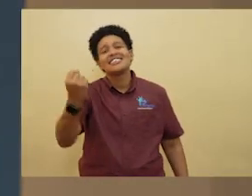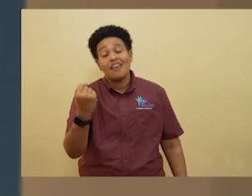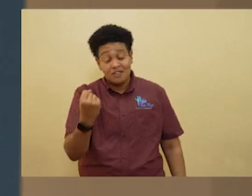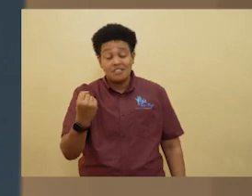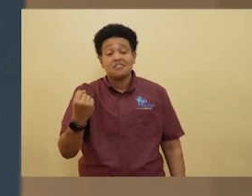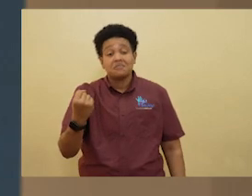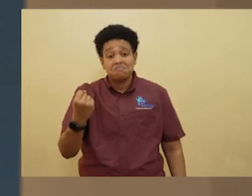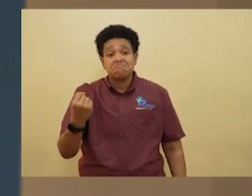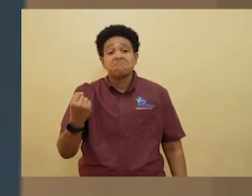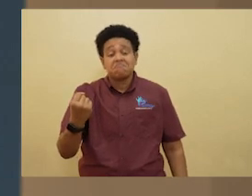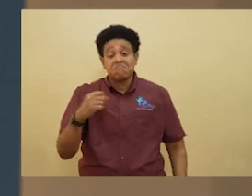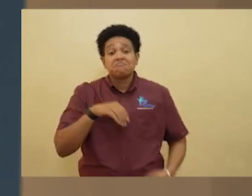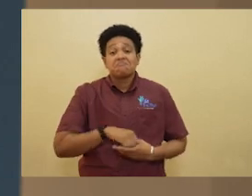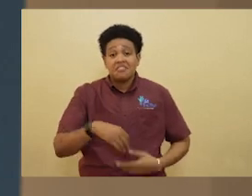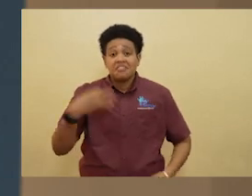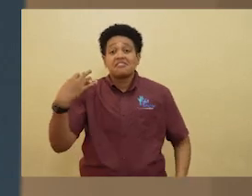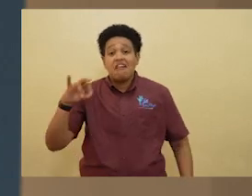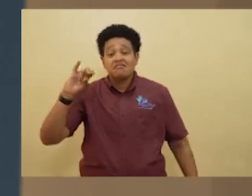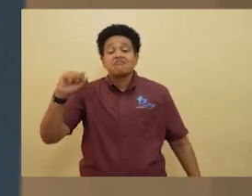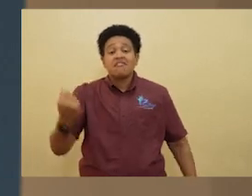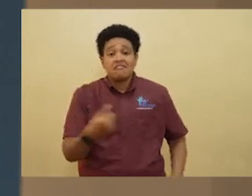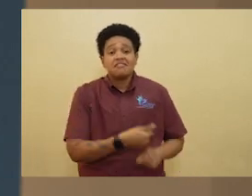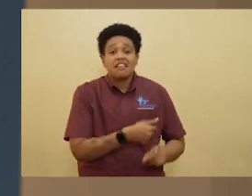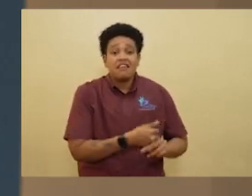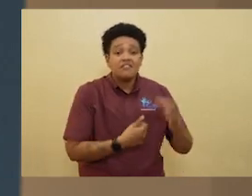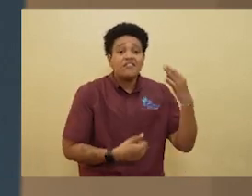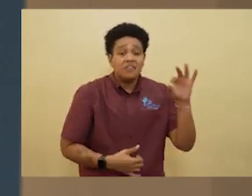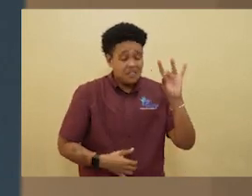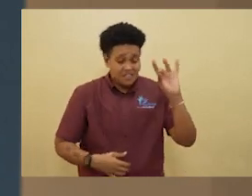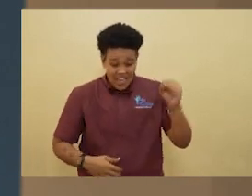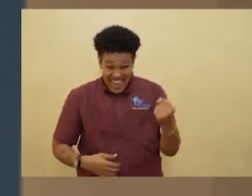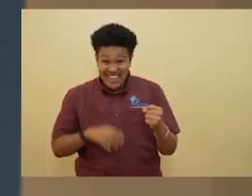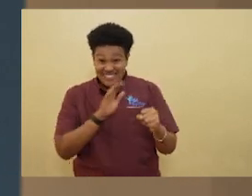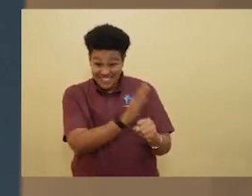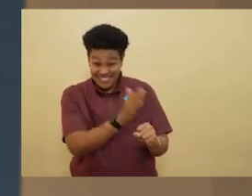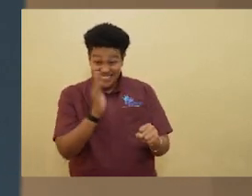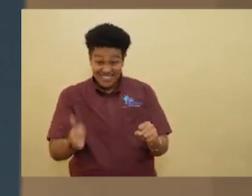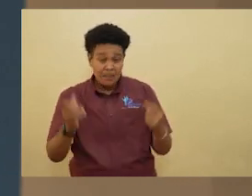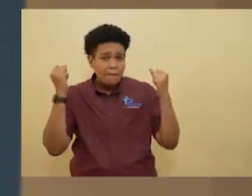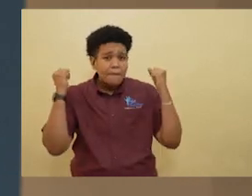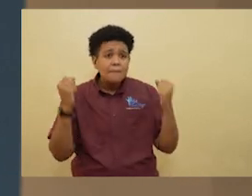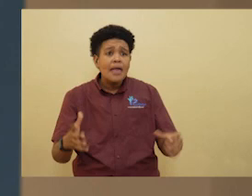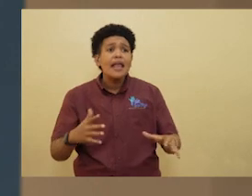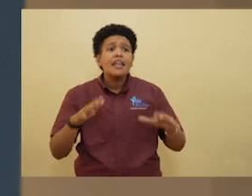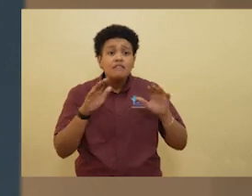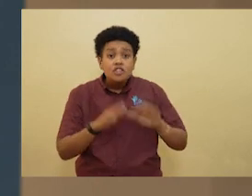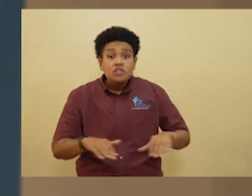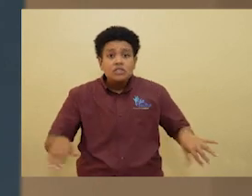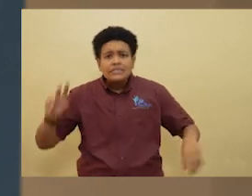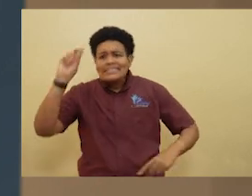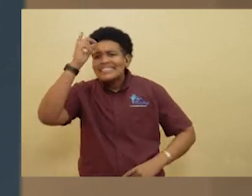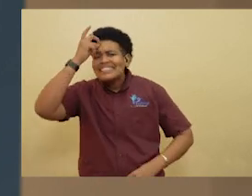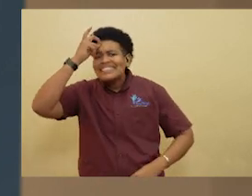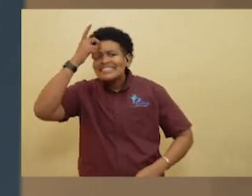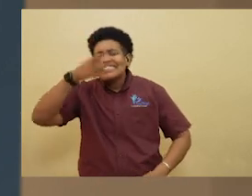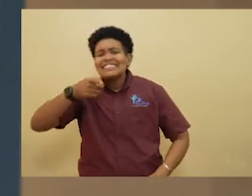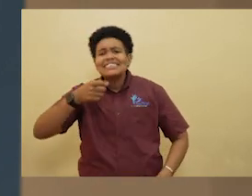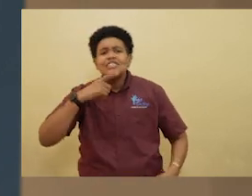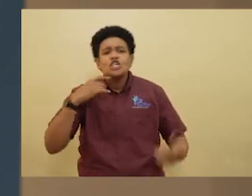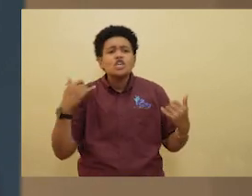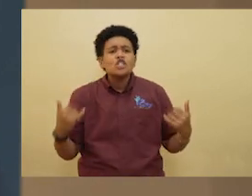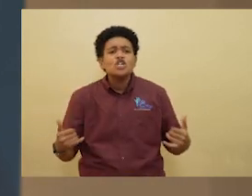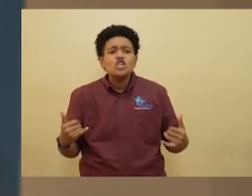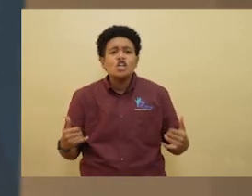1970s. And in the 1970s and 1980s, many of the childhood diseases that are